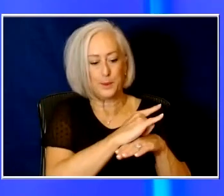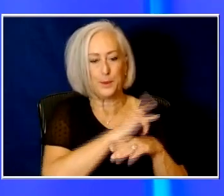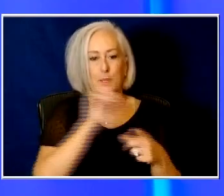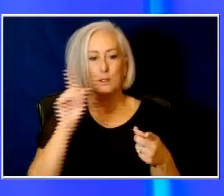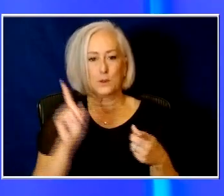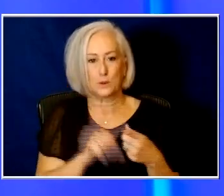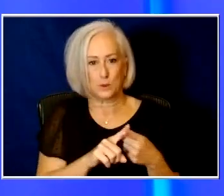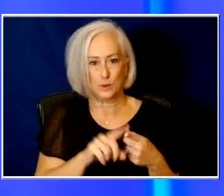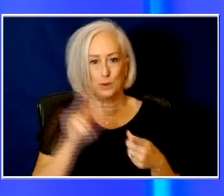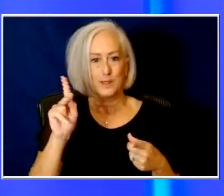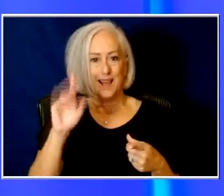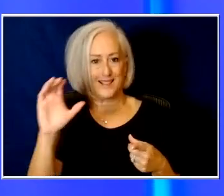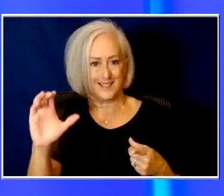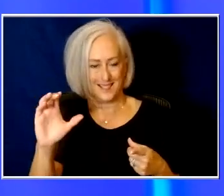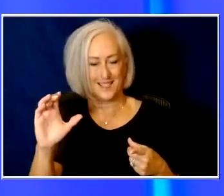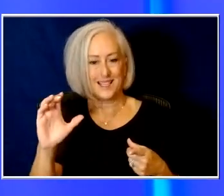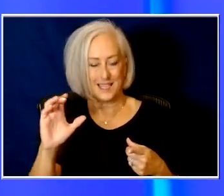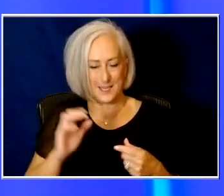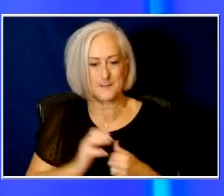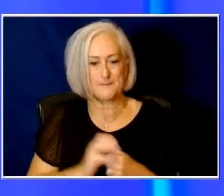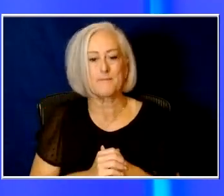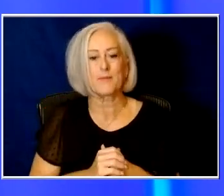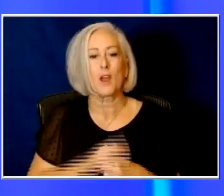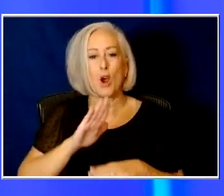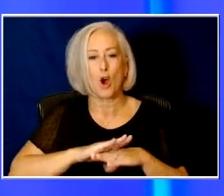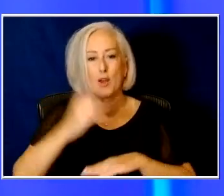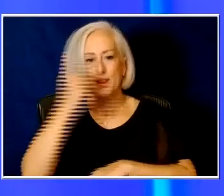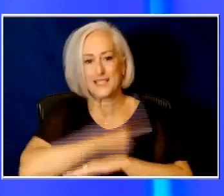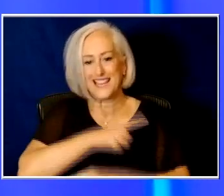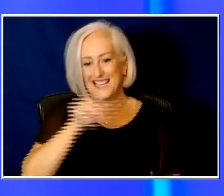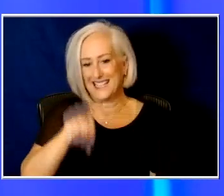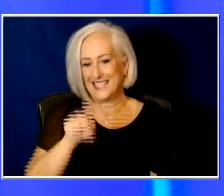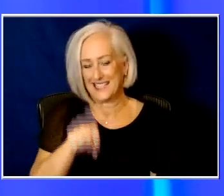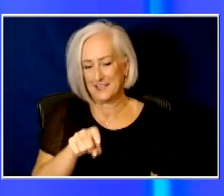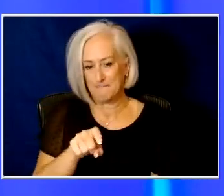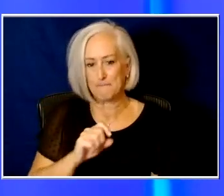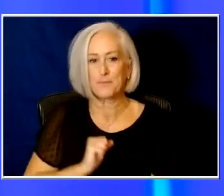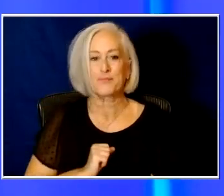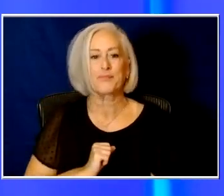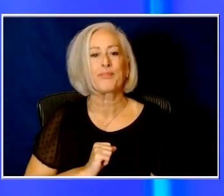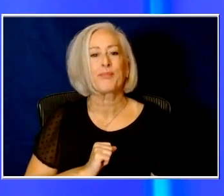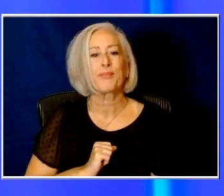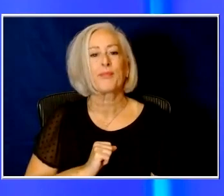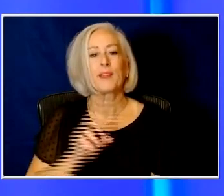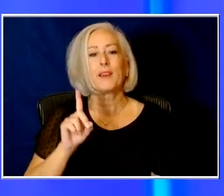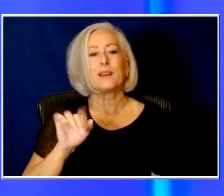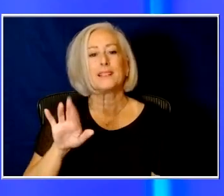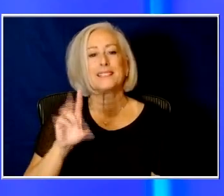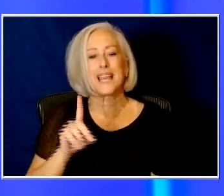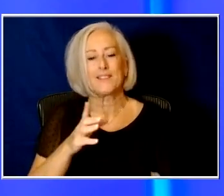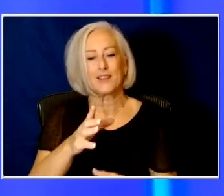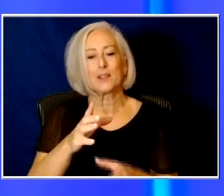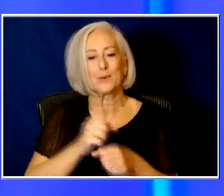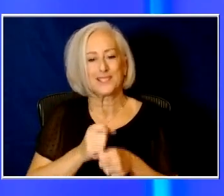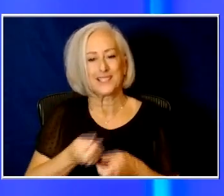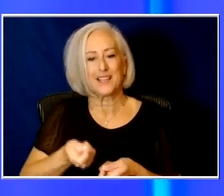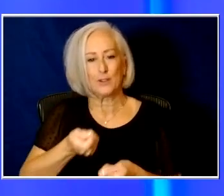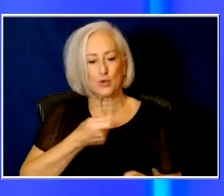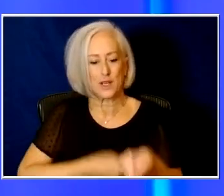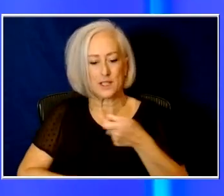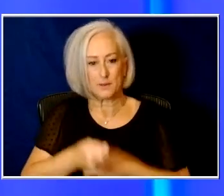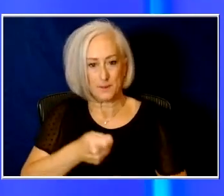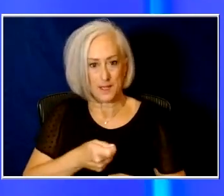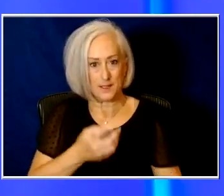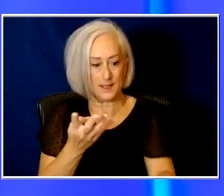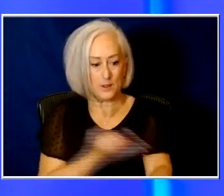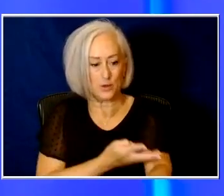to here in Kansas City on the day that we needed them. And he received his transplant, which is a transfusion of these stem